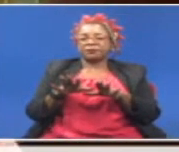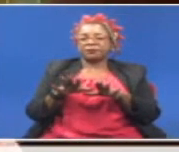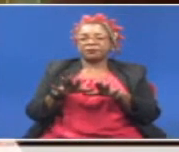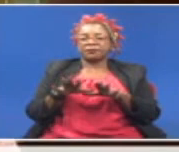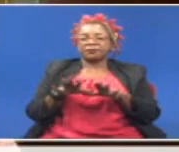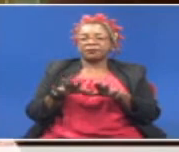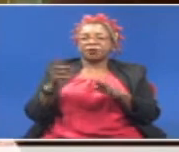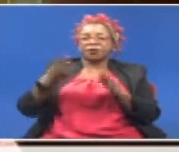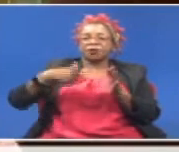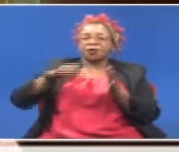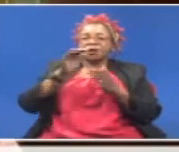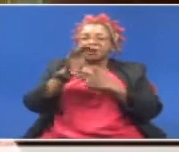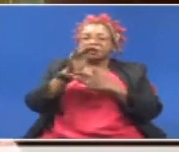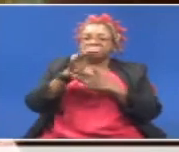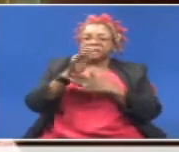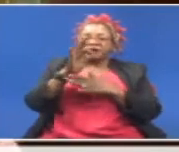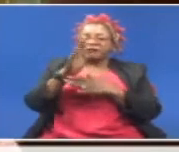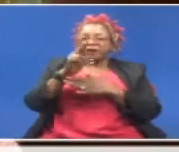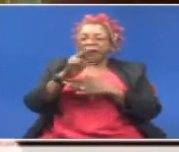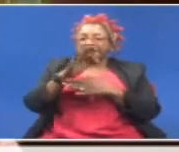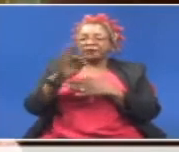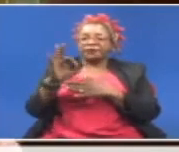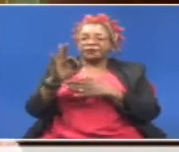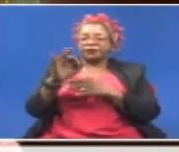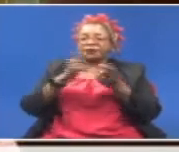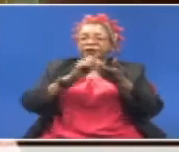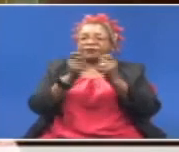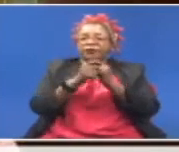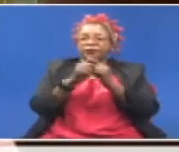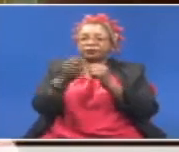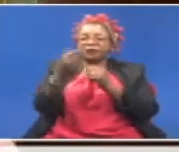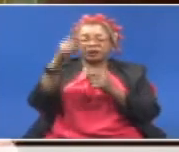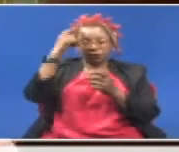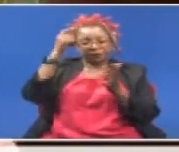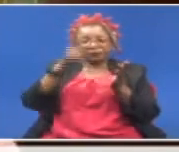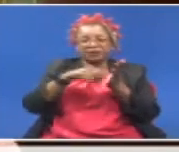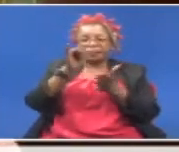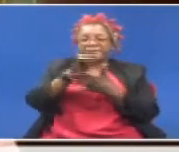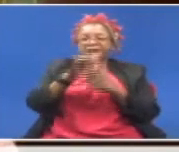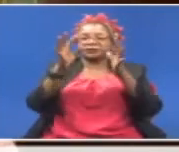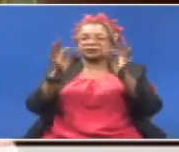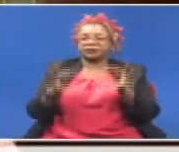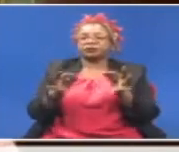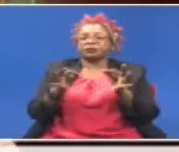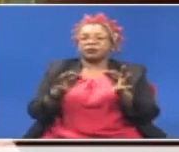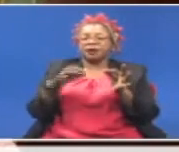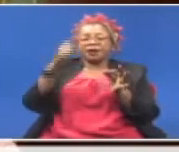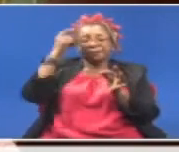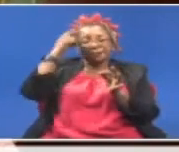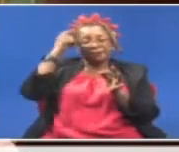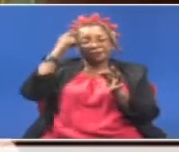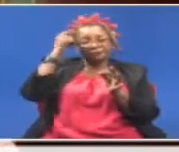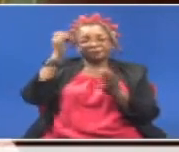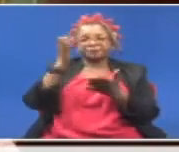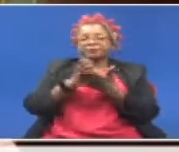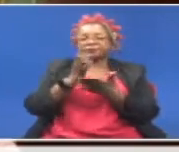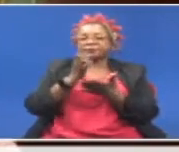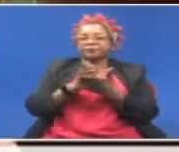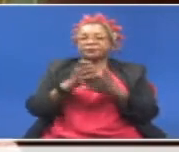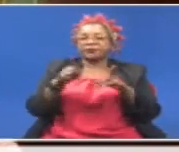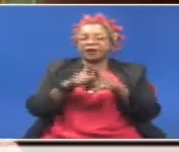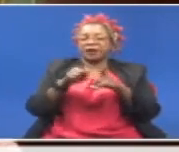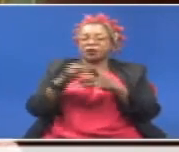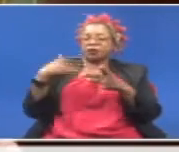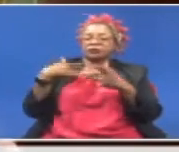the FKF to review and reconsider the decision, taking into account our evidence and